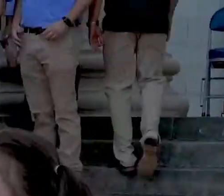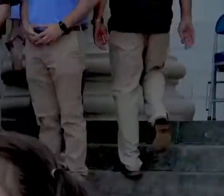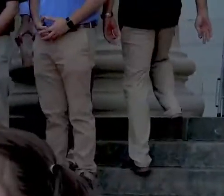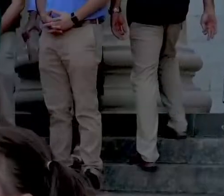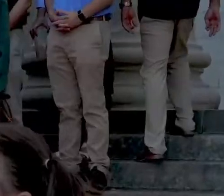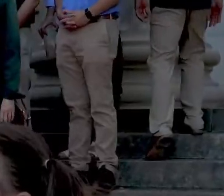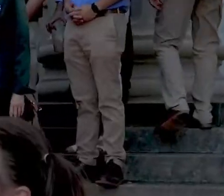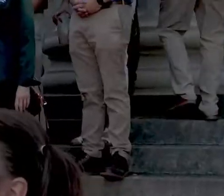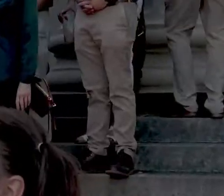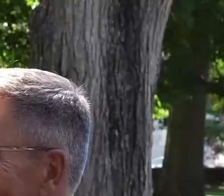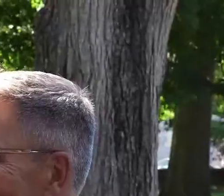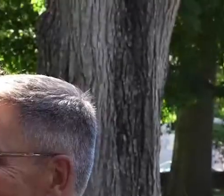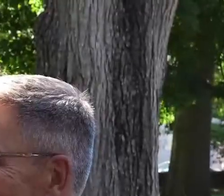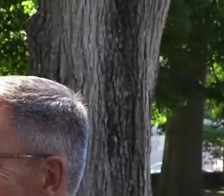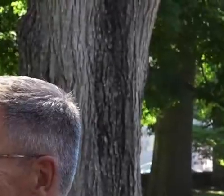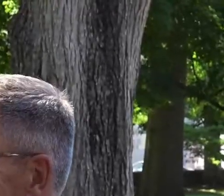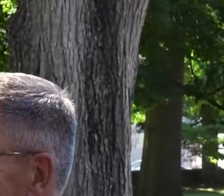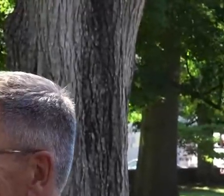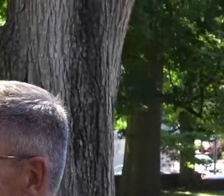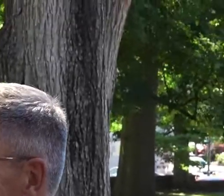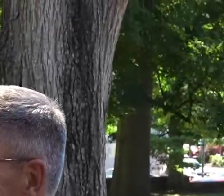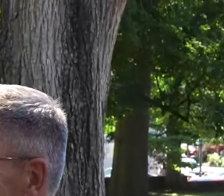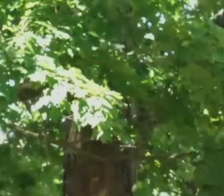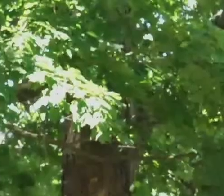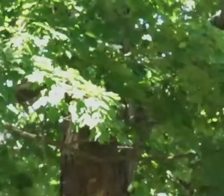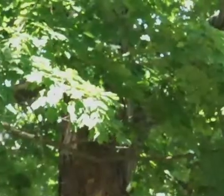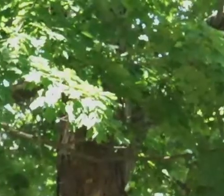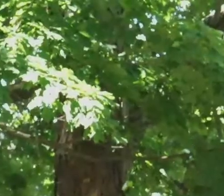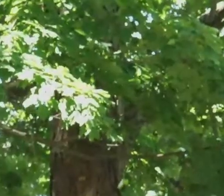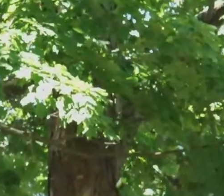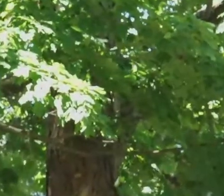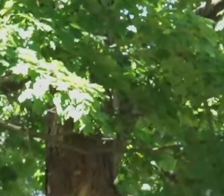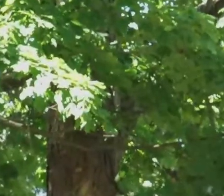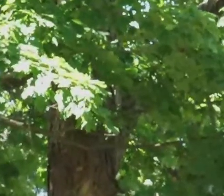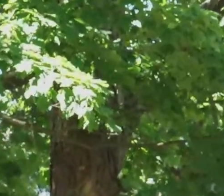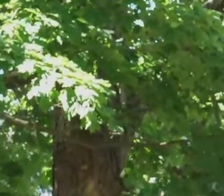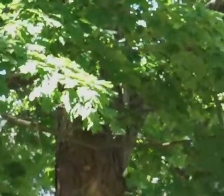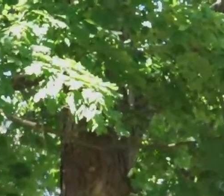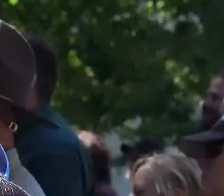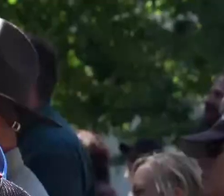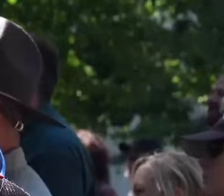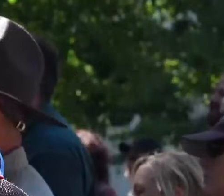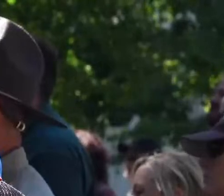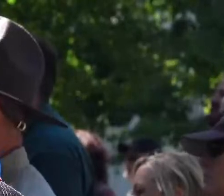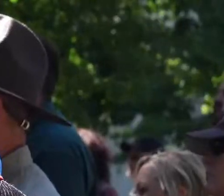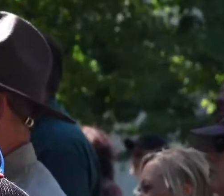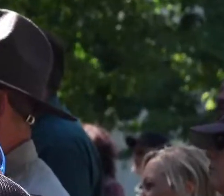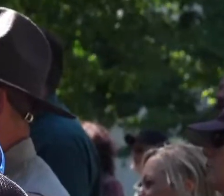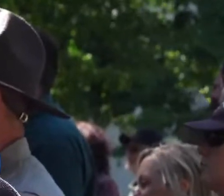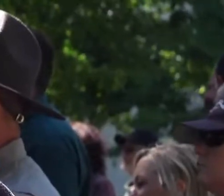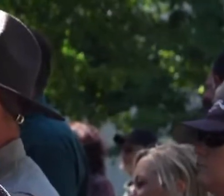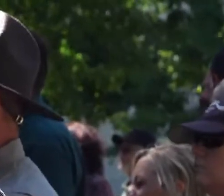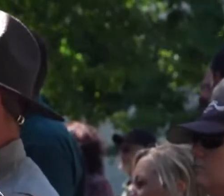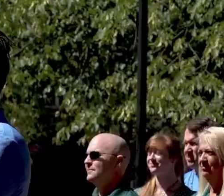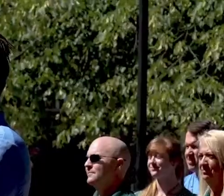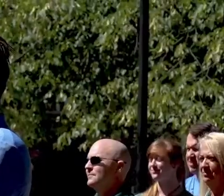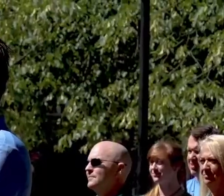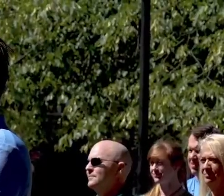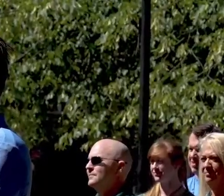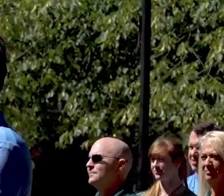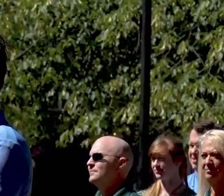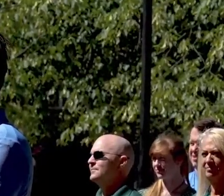experiences to families near and far. So to everybody who's joined us today, happy 100th